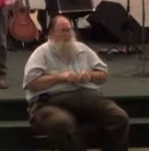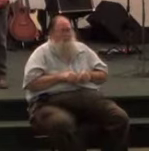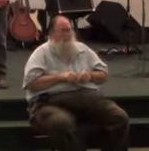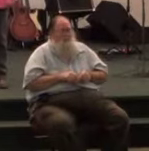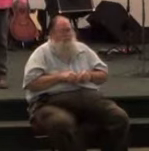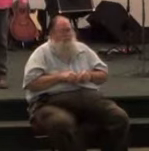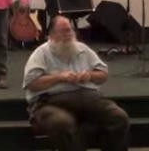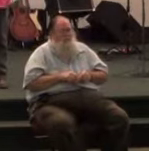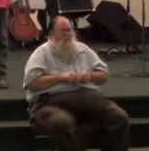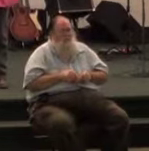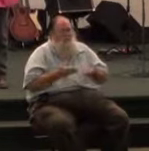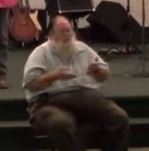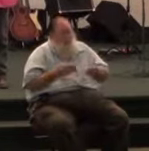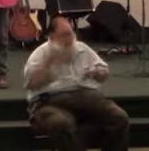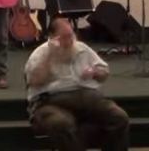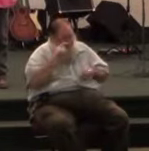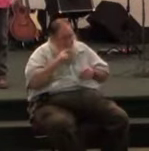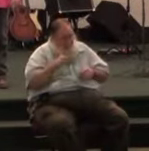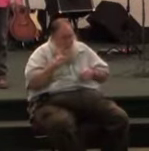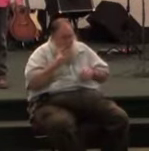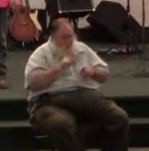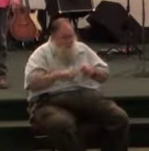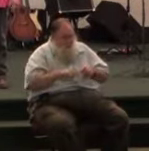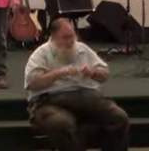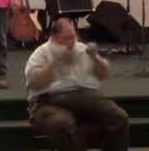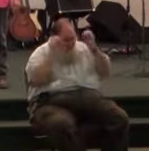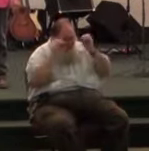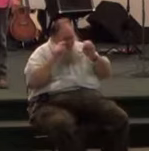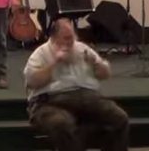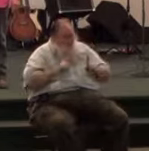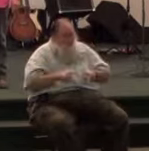work, but that's wrong. You can take anybody to your level.